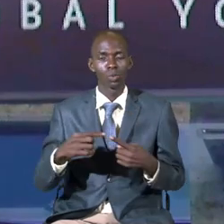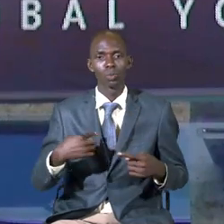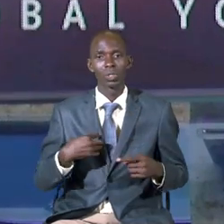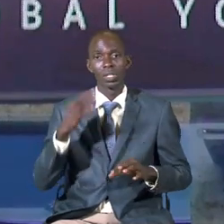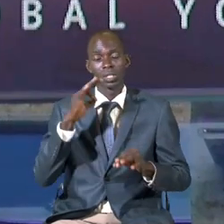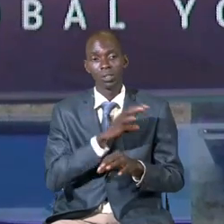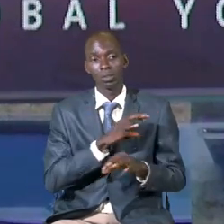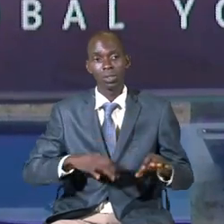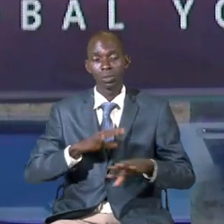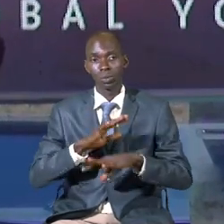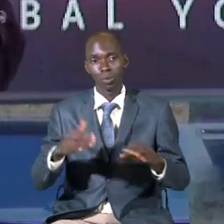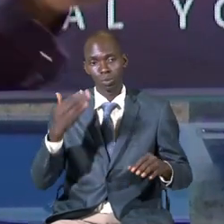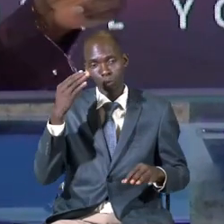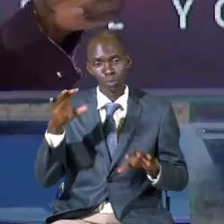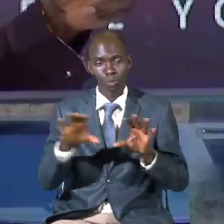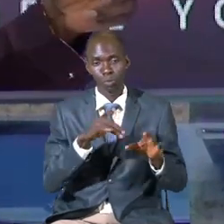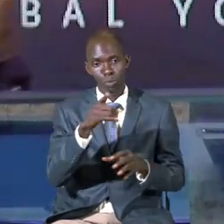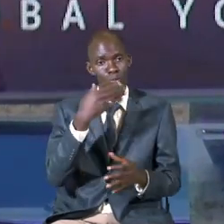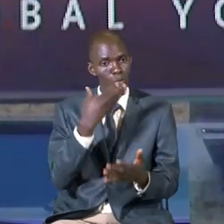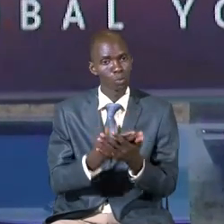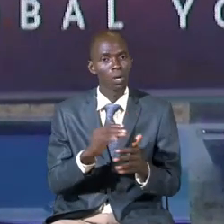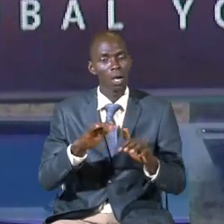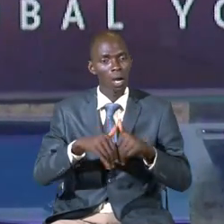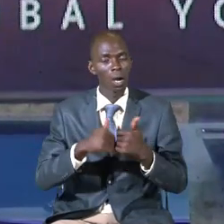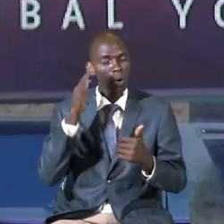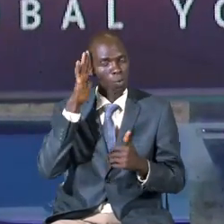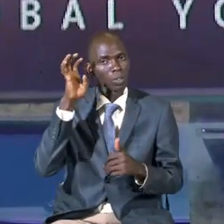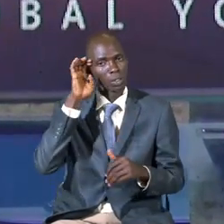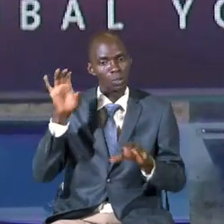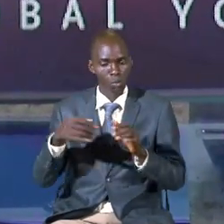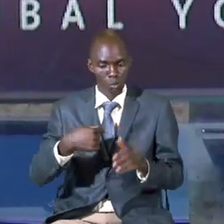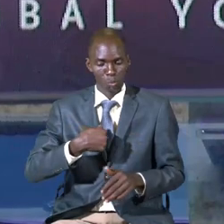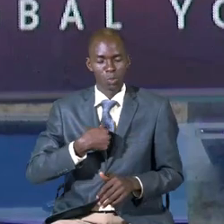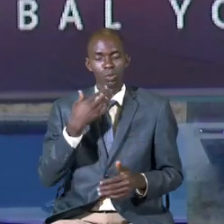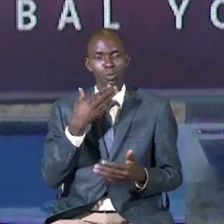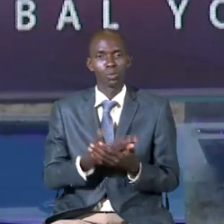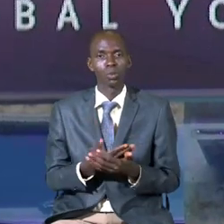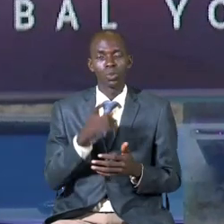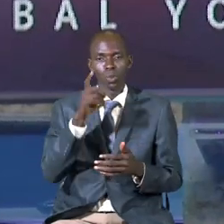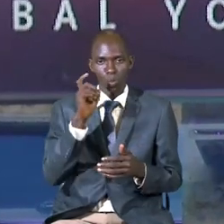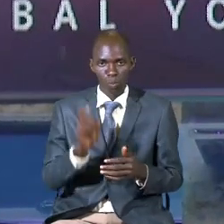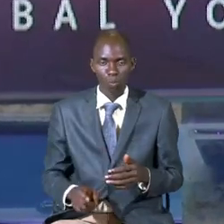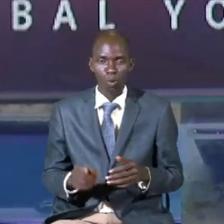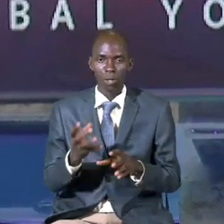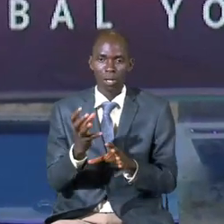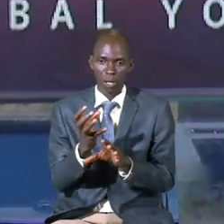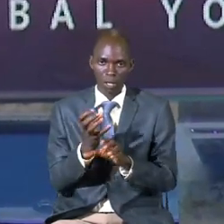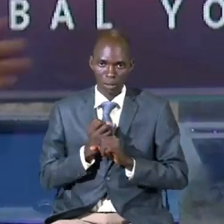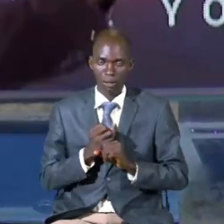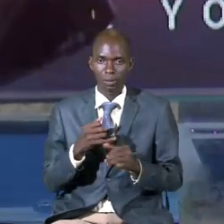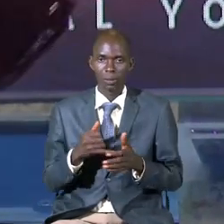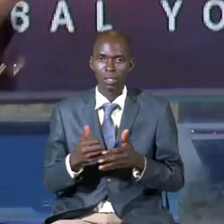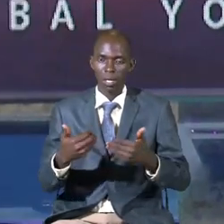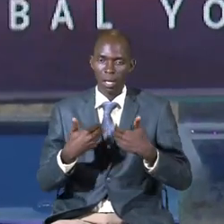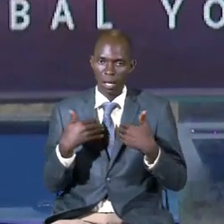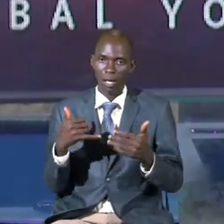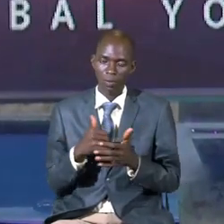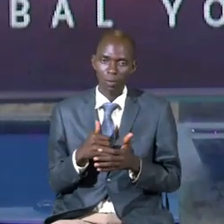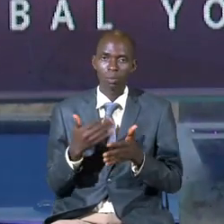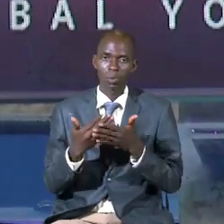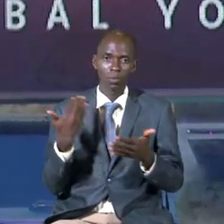me any good transmit to it without transgressing it so you can transfer